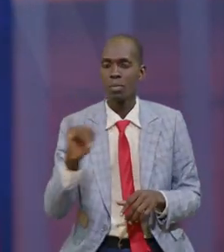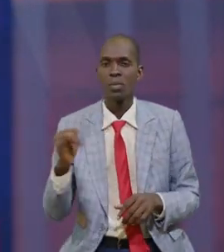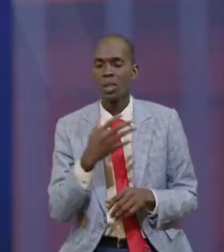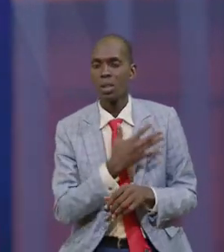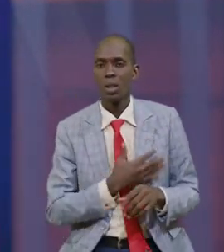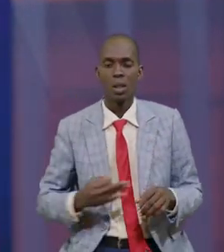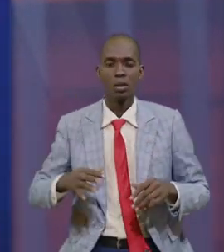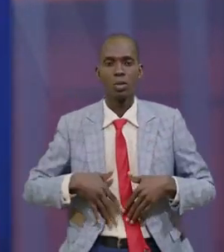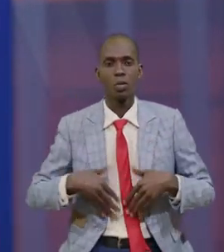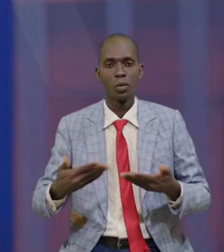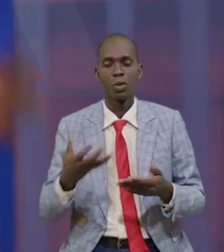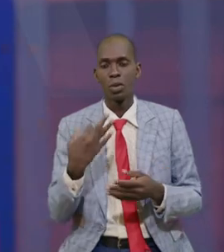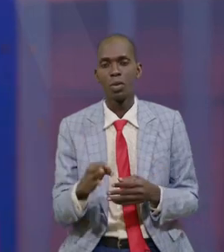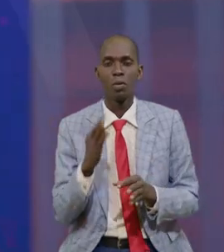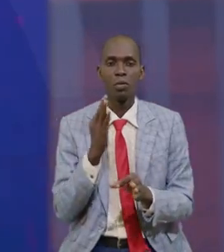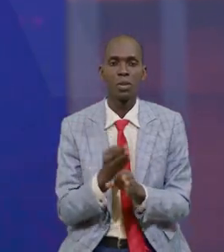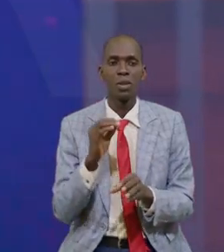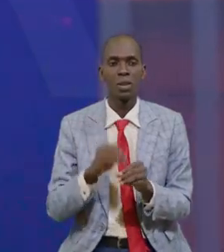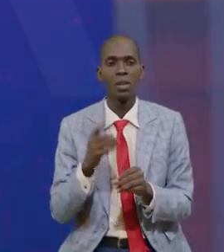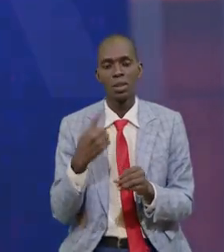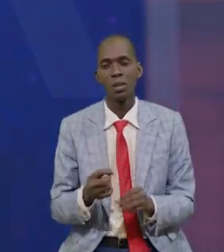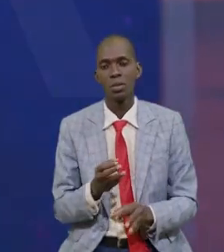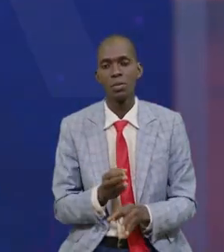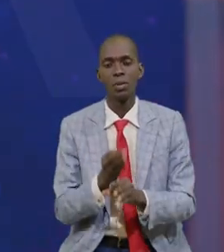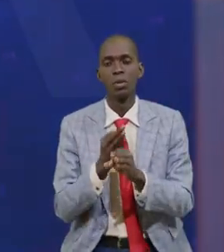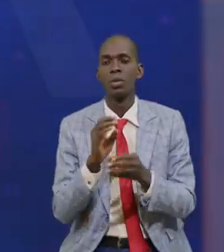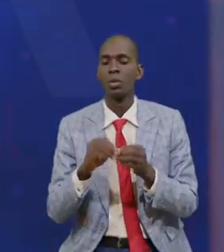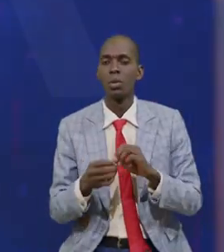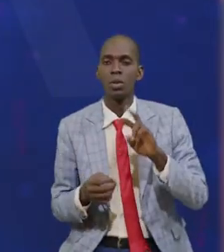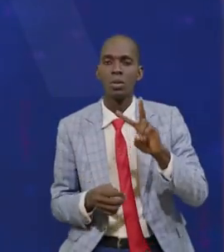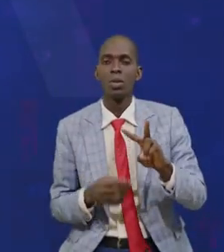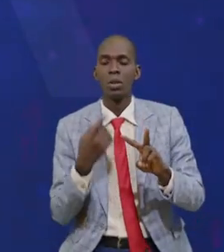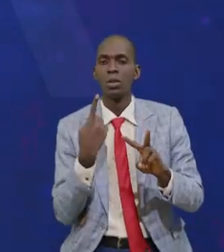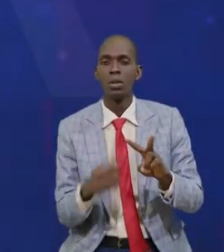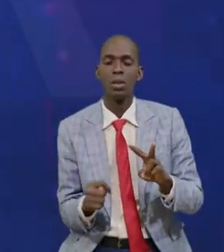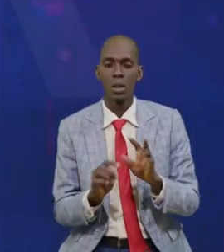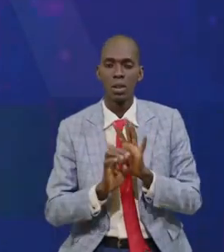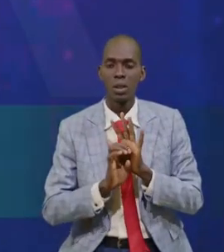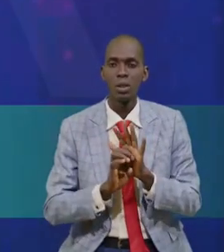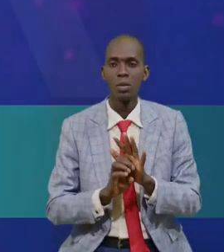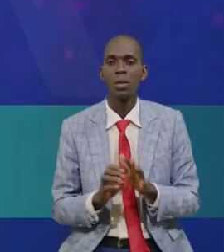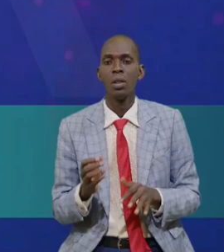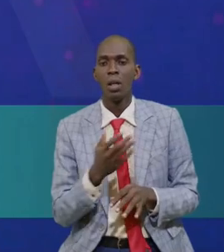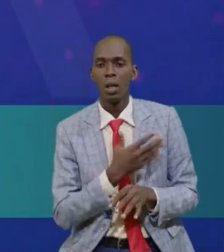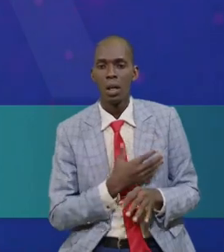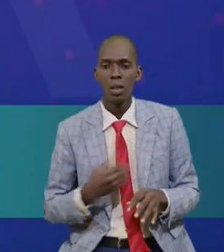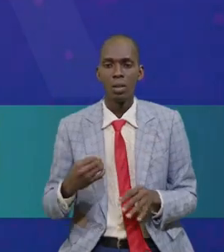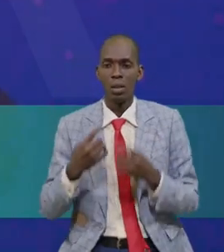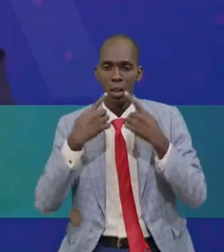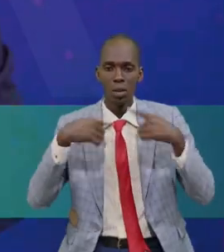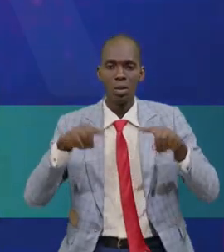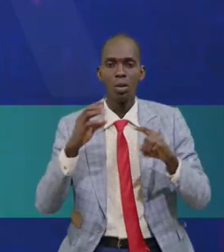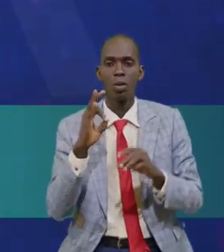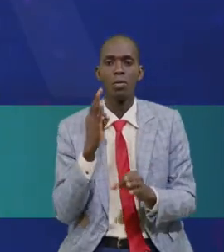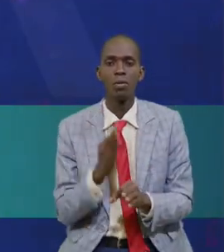faith in the faithful. Number two, we're looking at the pattern and proclamation of faith